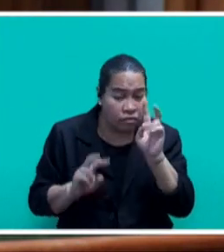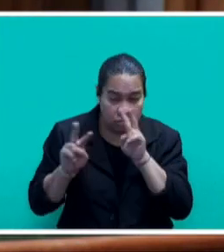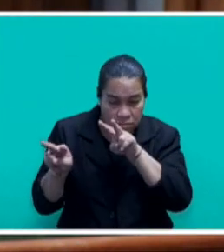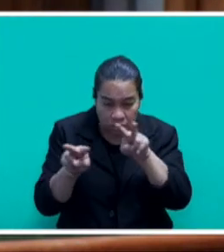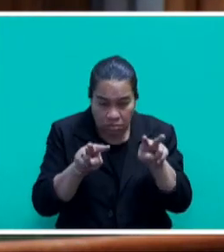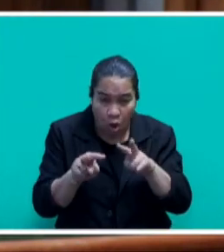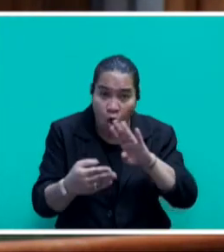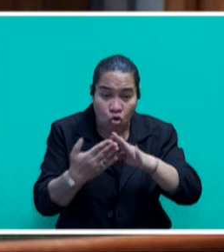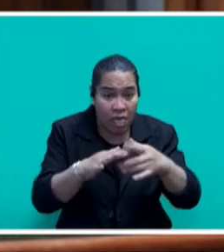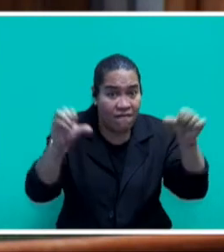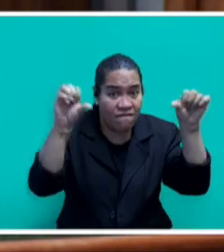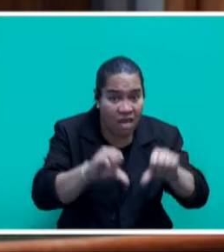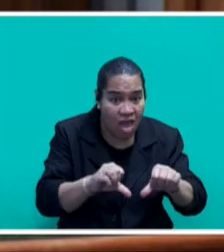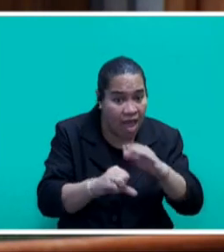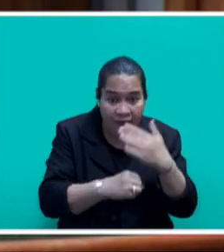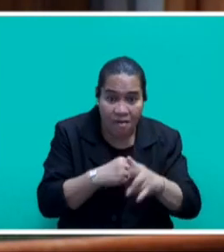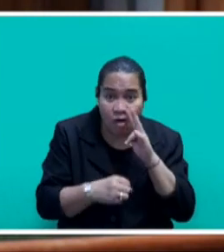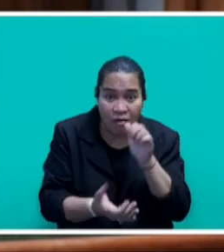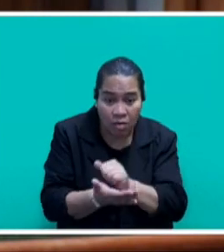their responsibilities.